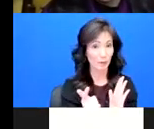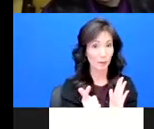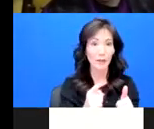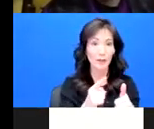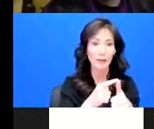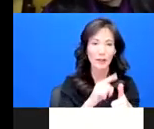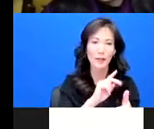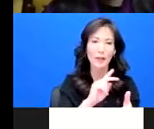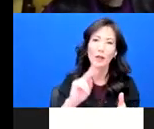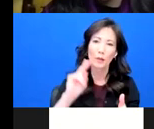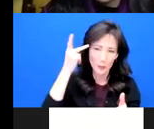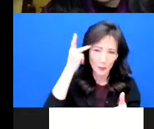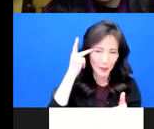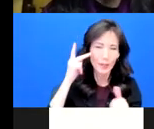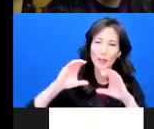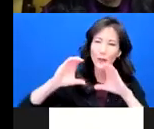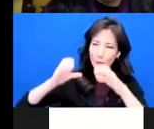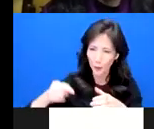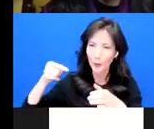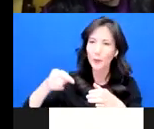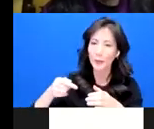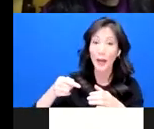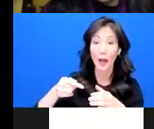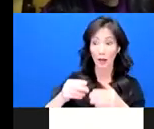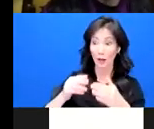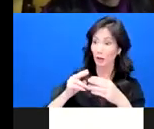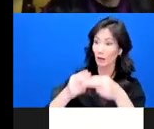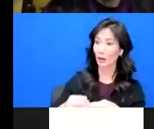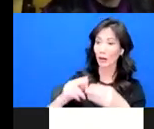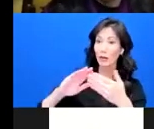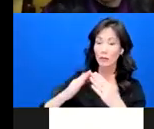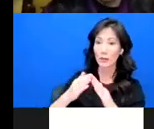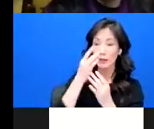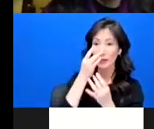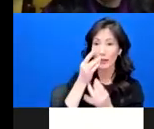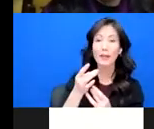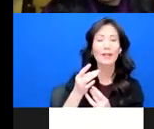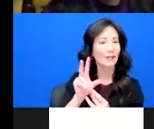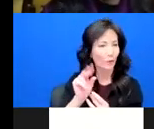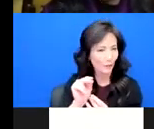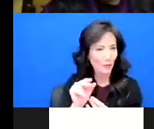affiliation, incumbency, and political candidates. So that is specifically for the Fair Maps Act.